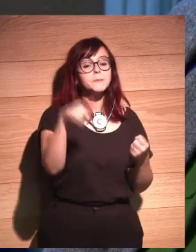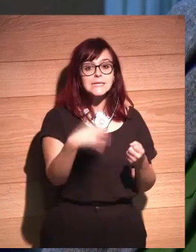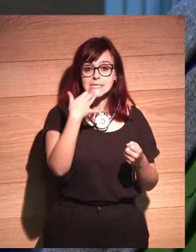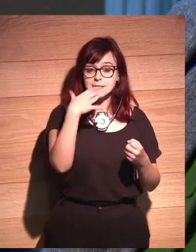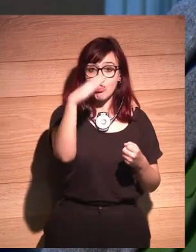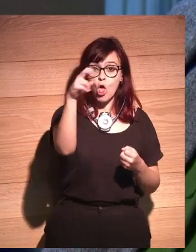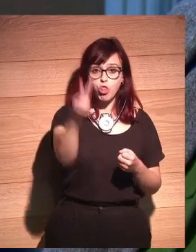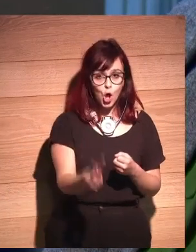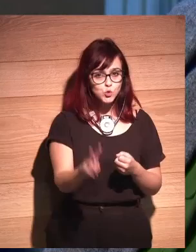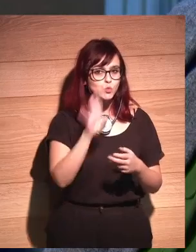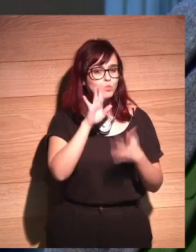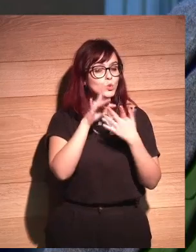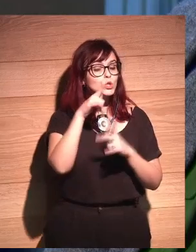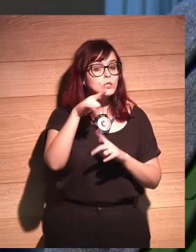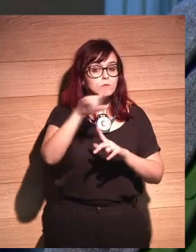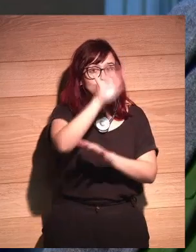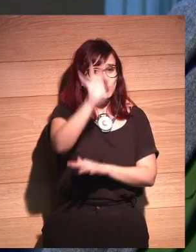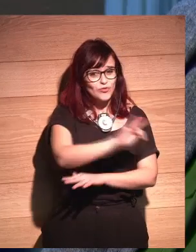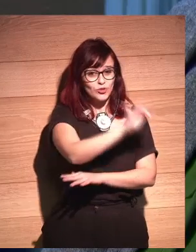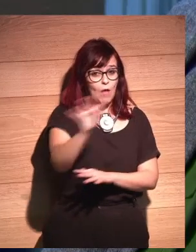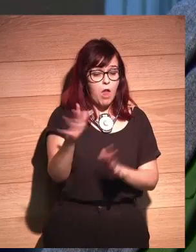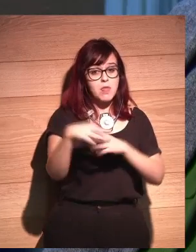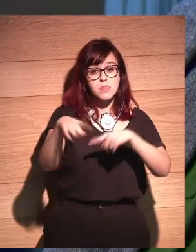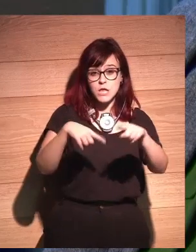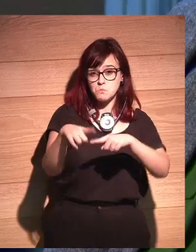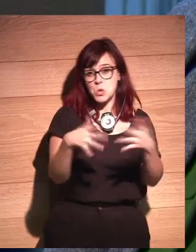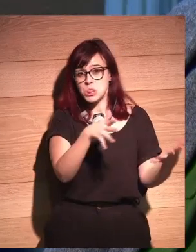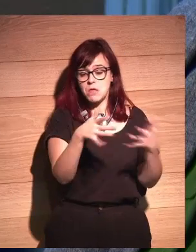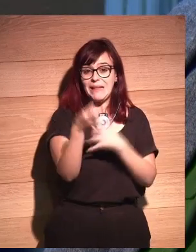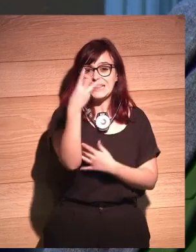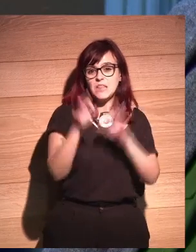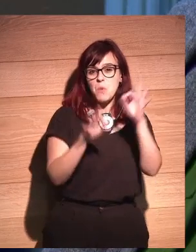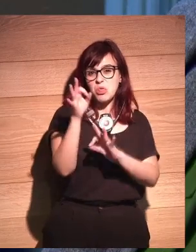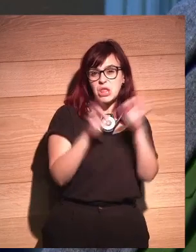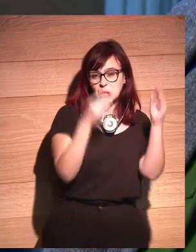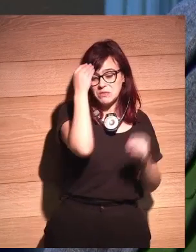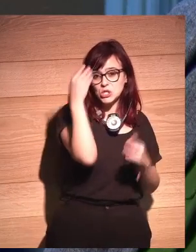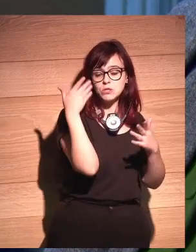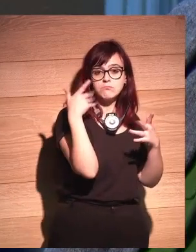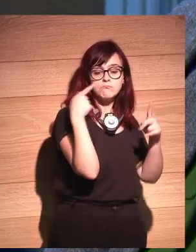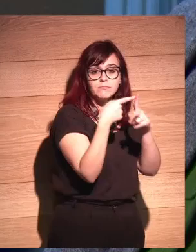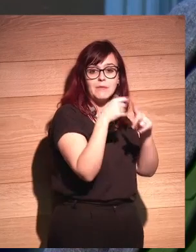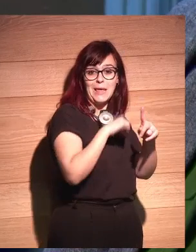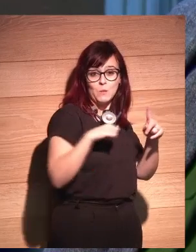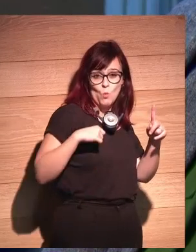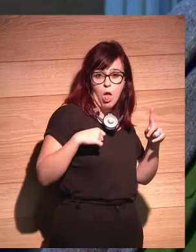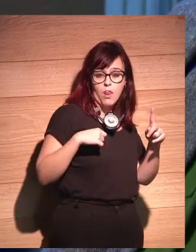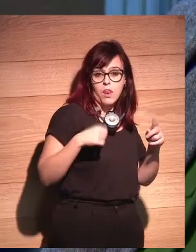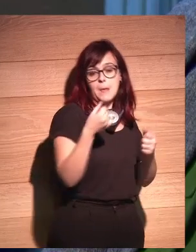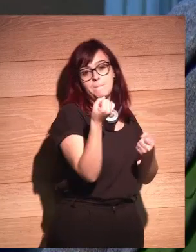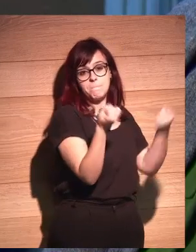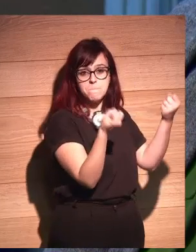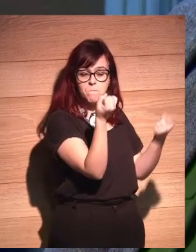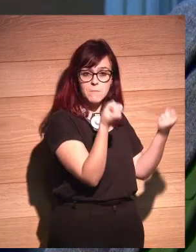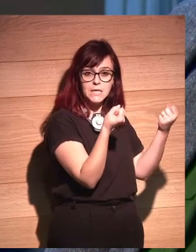transport, there was maybe 30% coming from personal vehicles, or a little more. And the second one